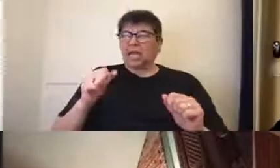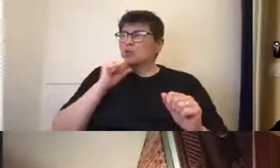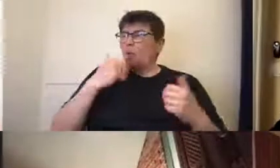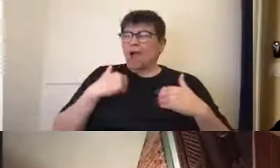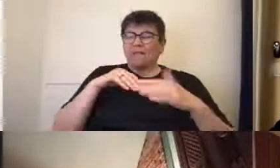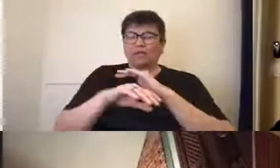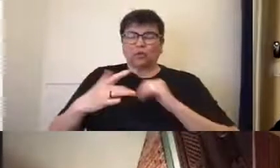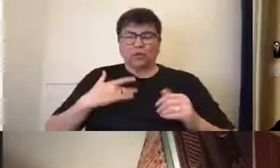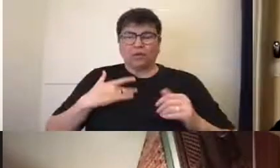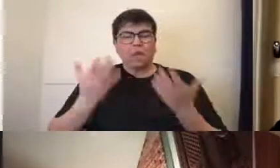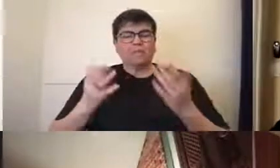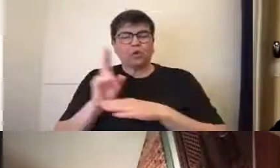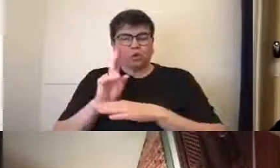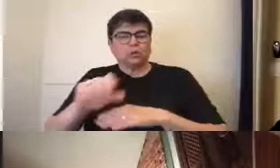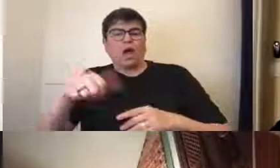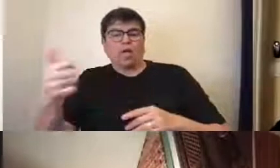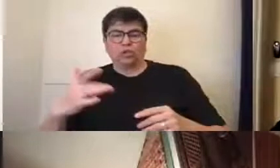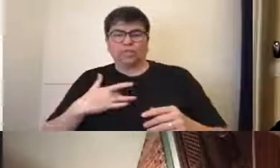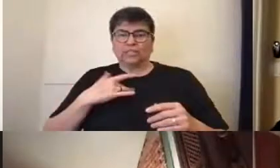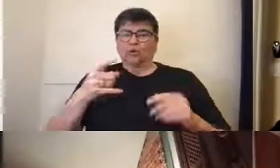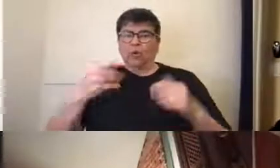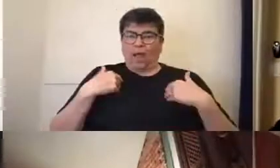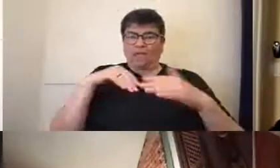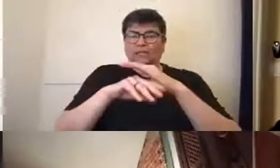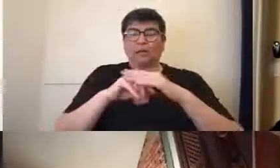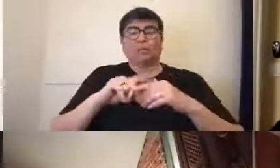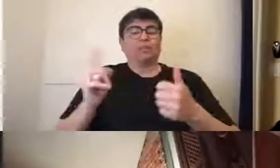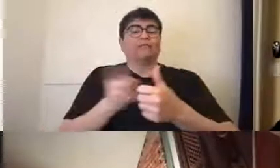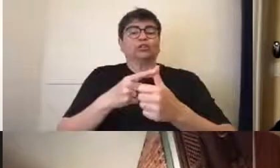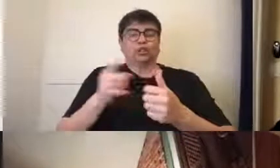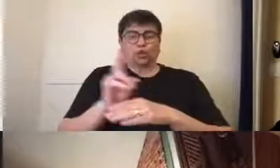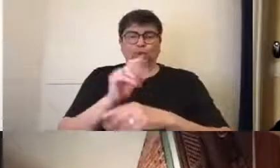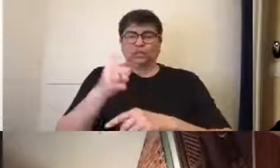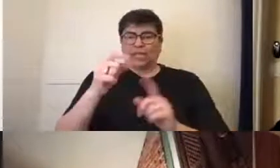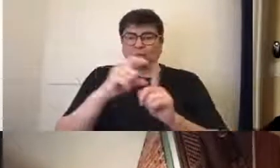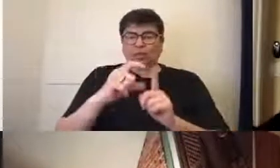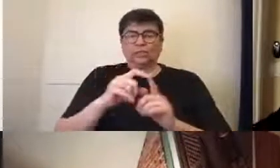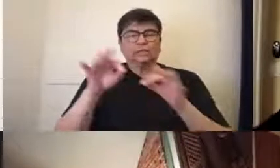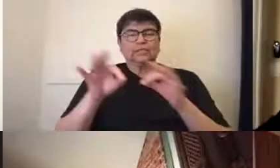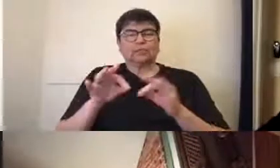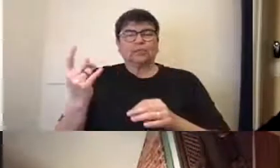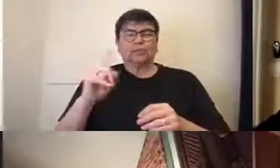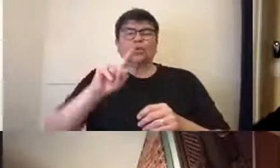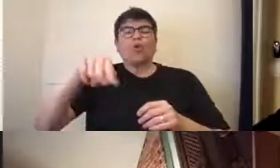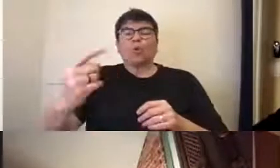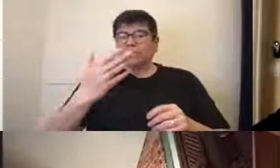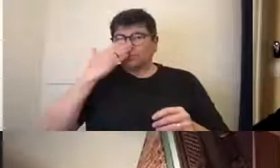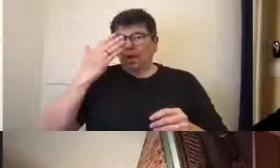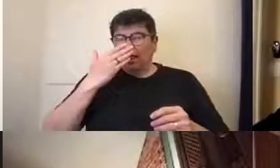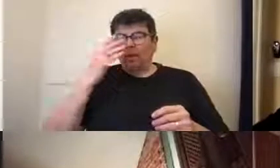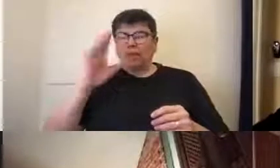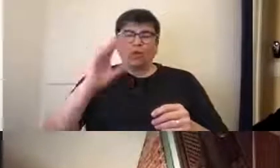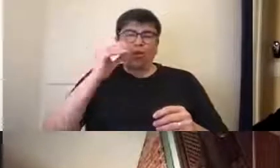that you might have access to, right? But this, the first one is use 10 words to describe something you only smell at